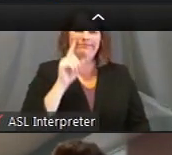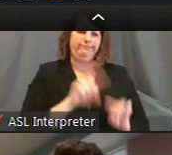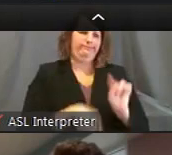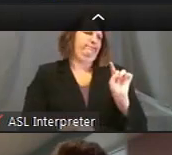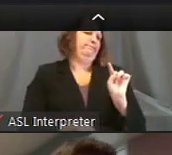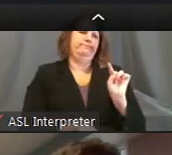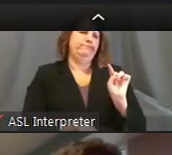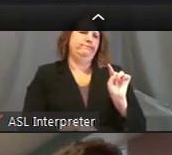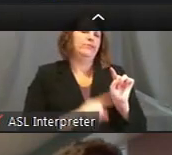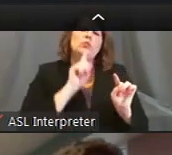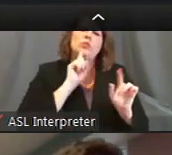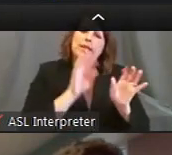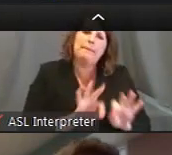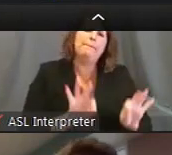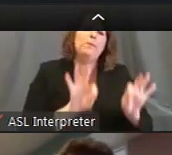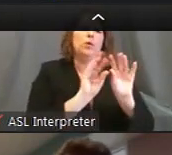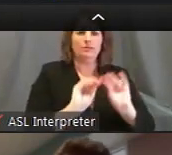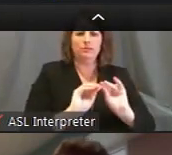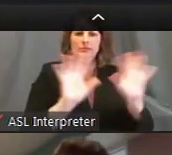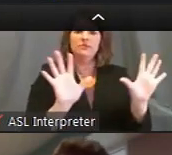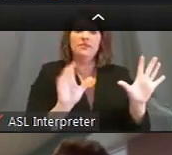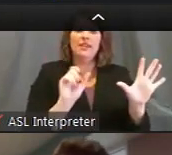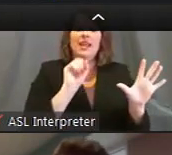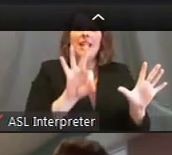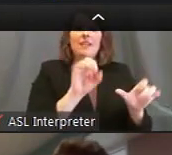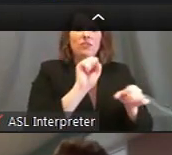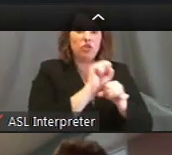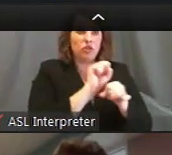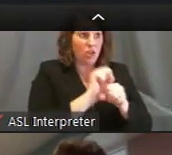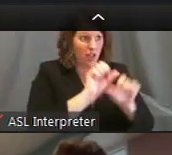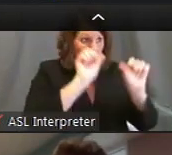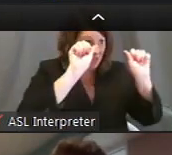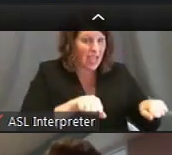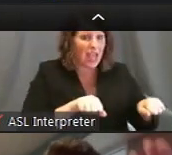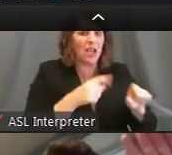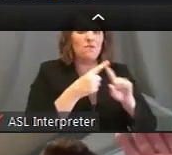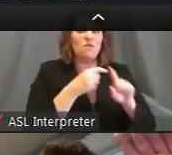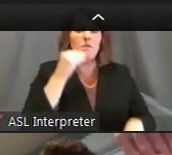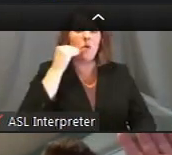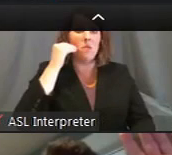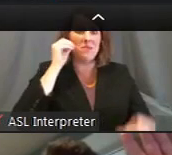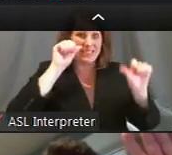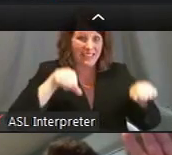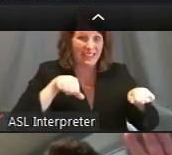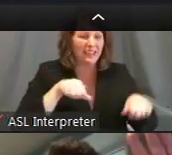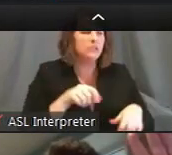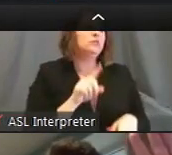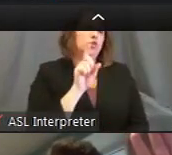here. If the job duty can be performed at home, it should be.